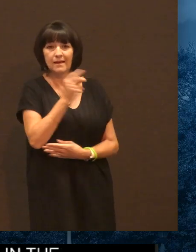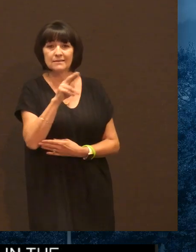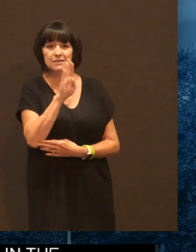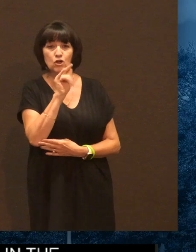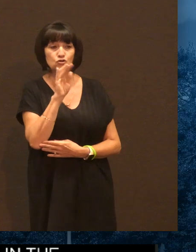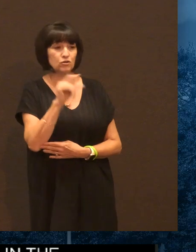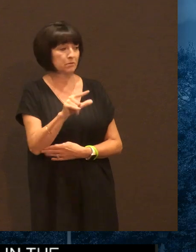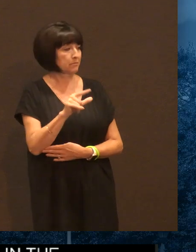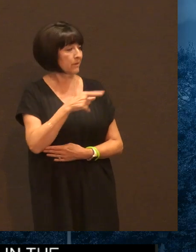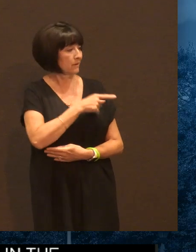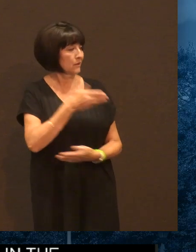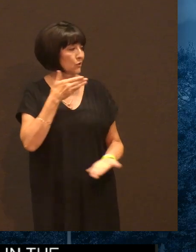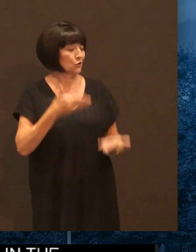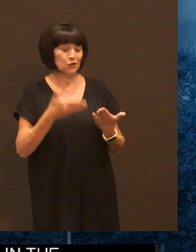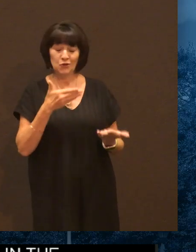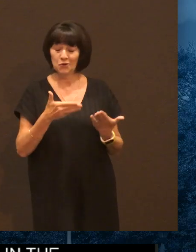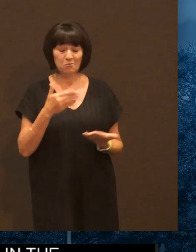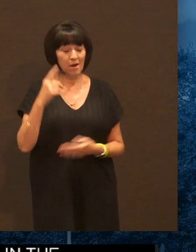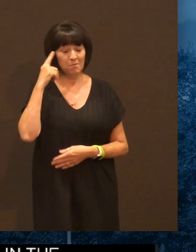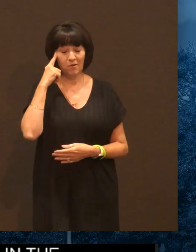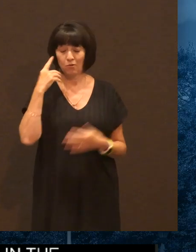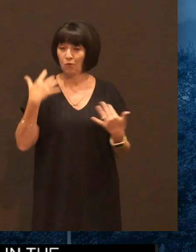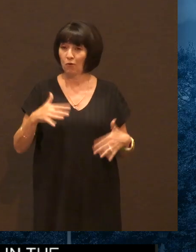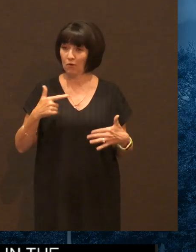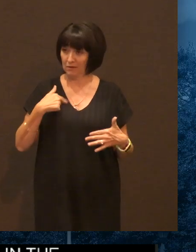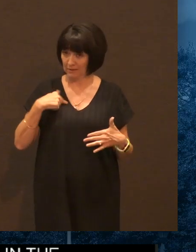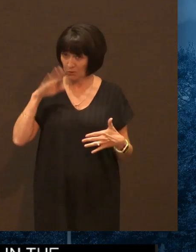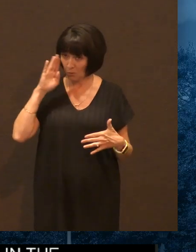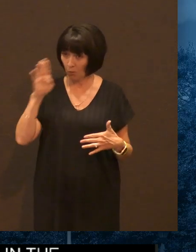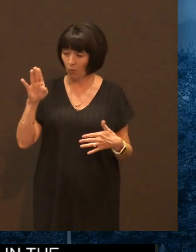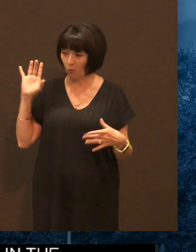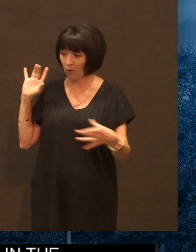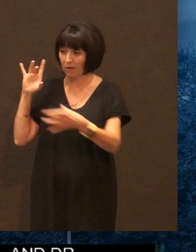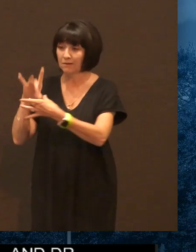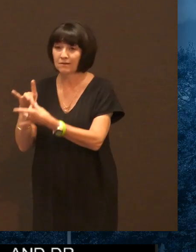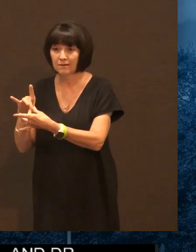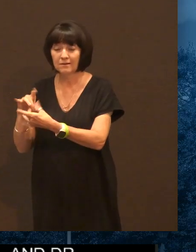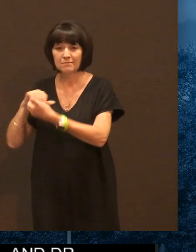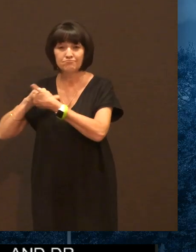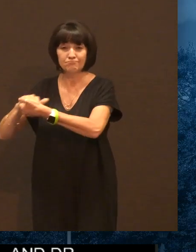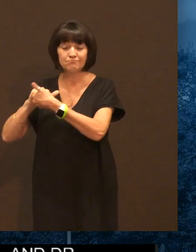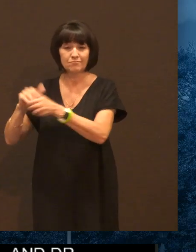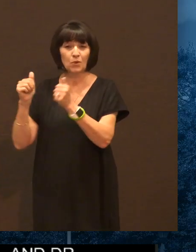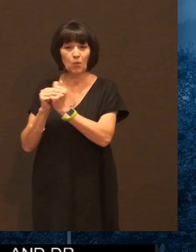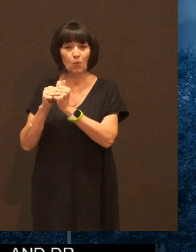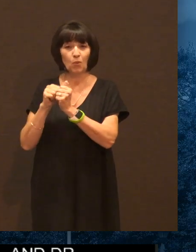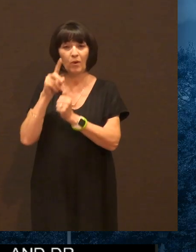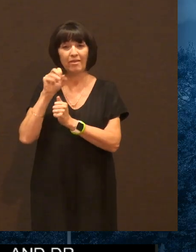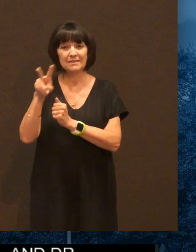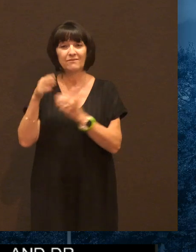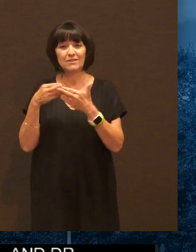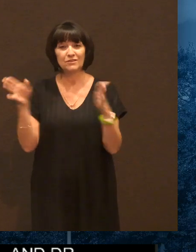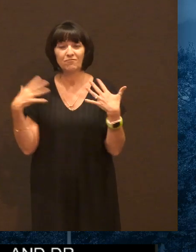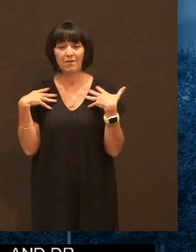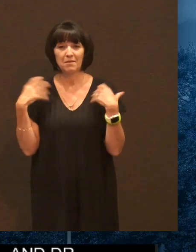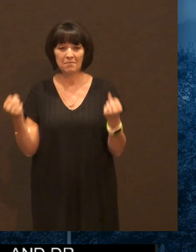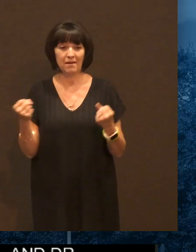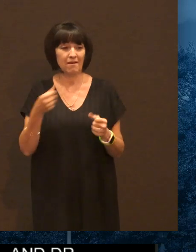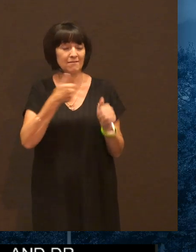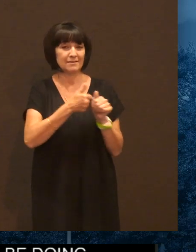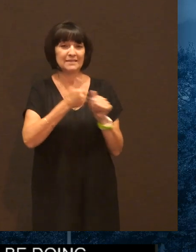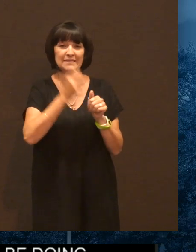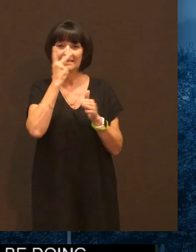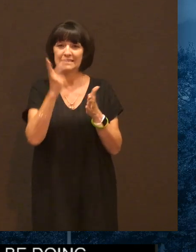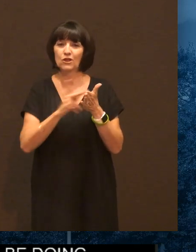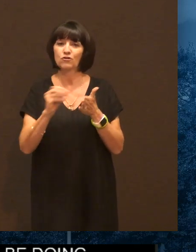be doing so much work in public health as a Secretary of Education, but nothing more important to all of us